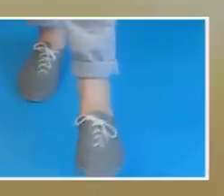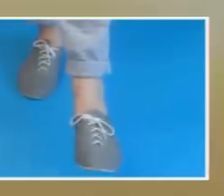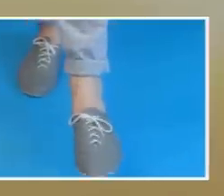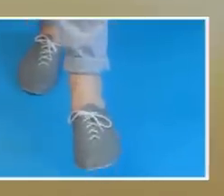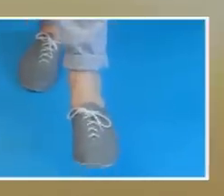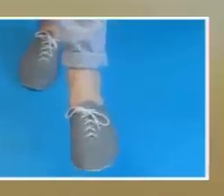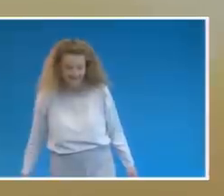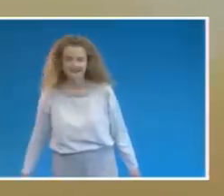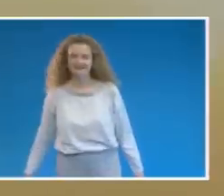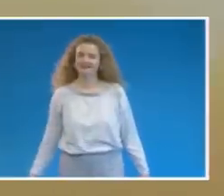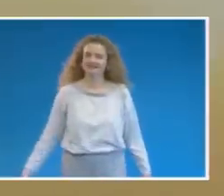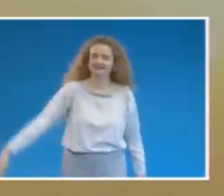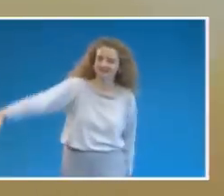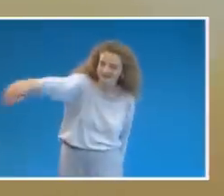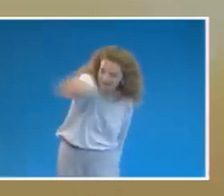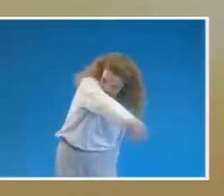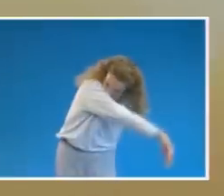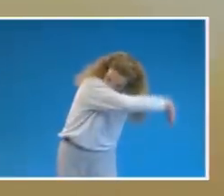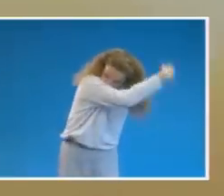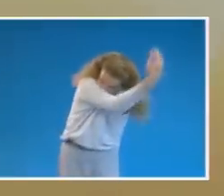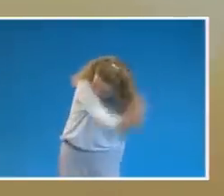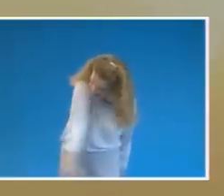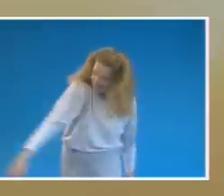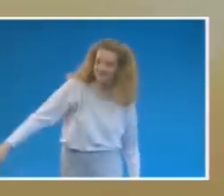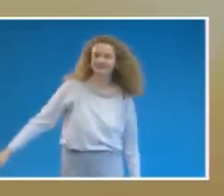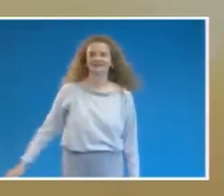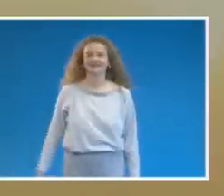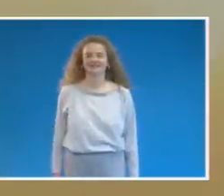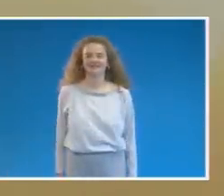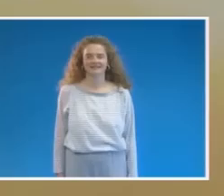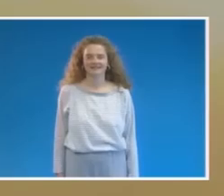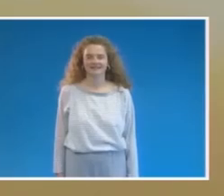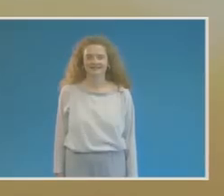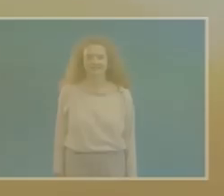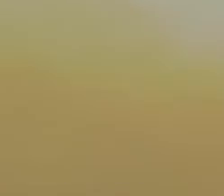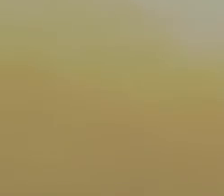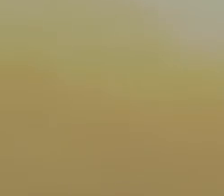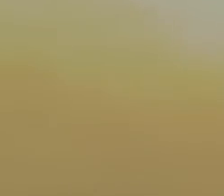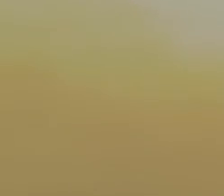and he has no toes. Goodness gracious, what a nose!